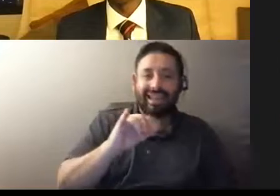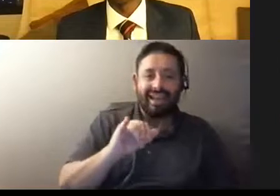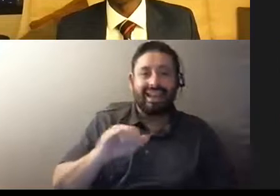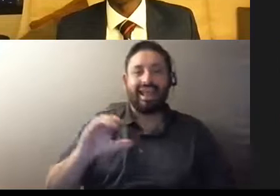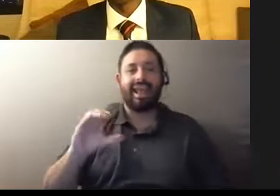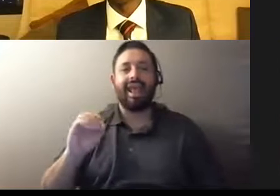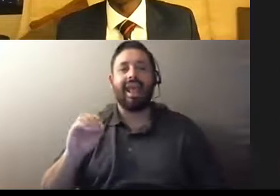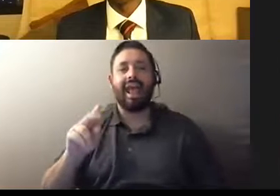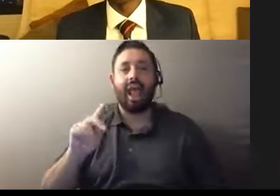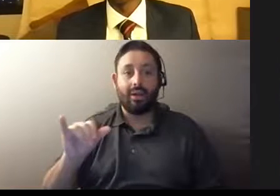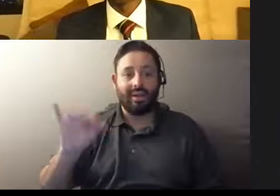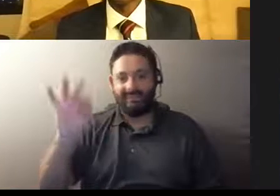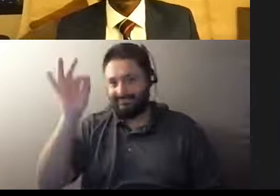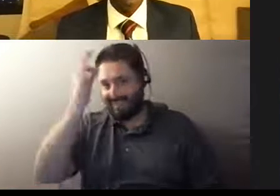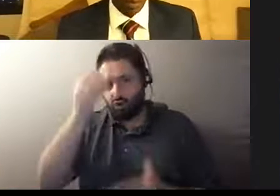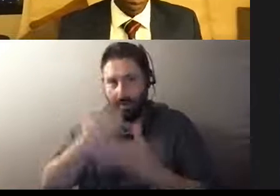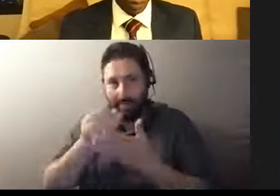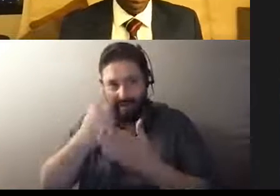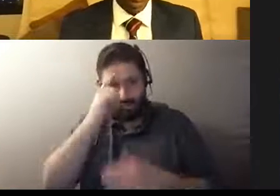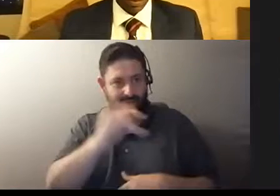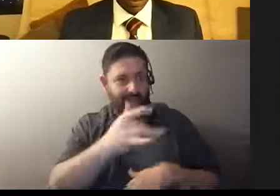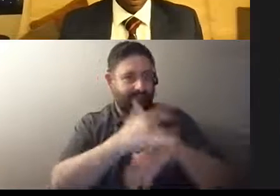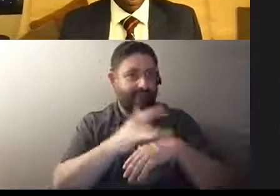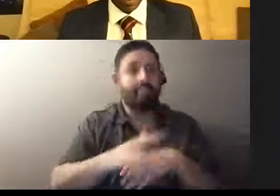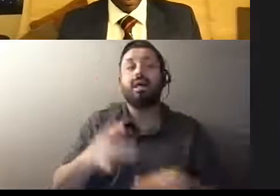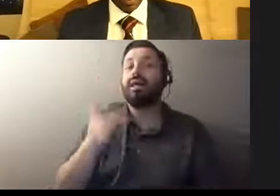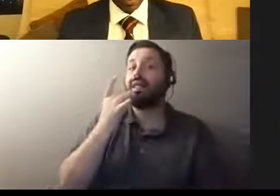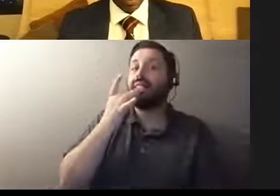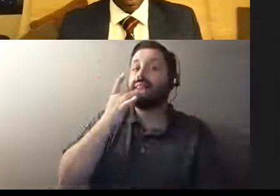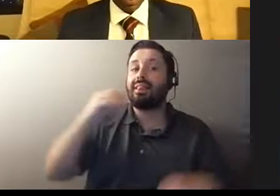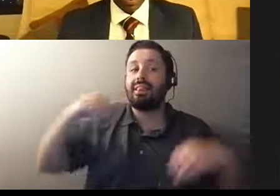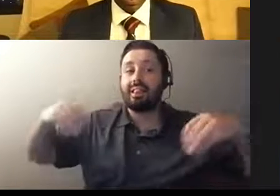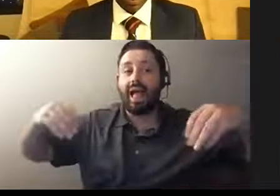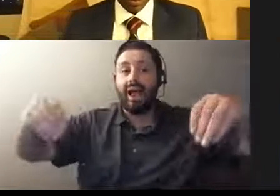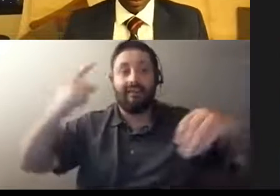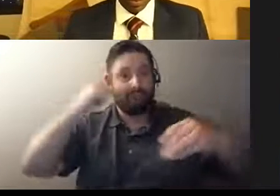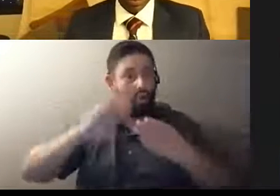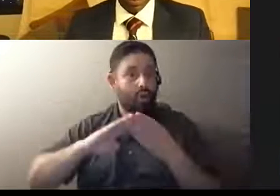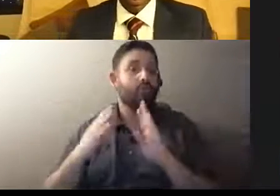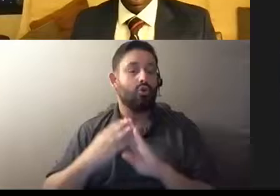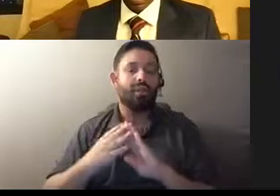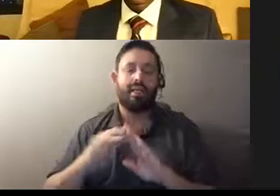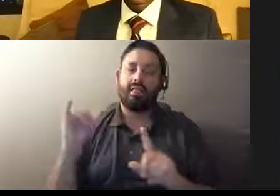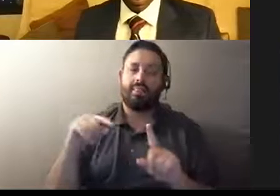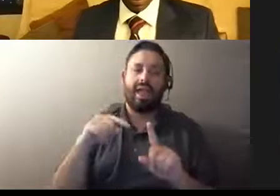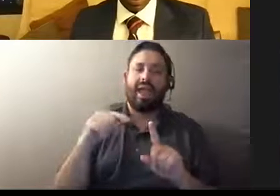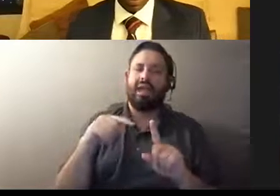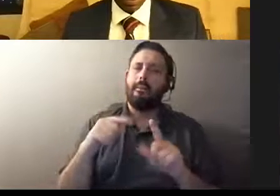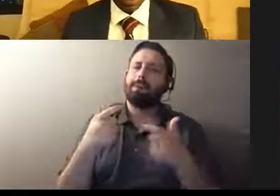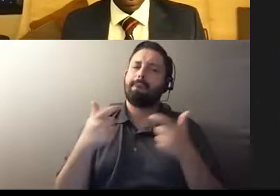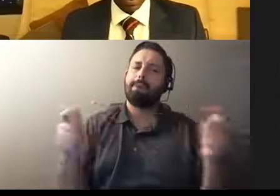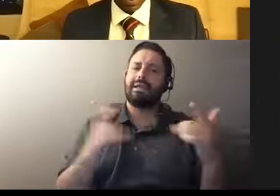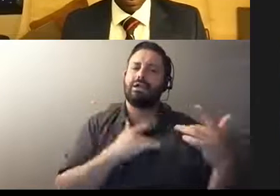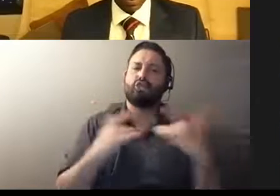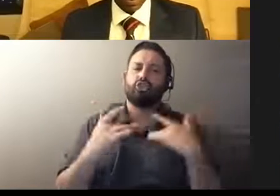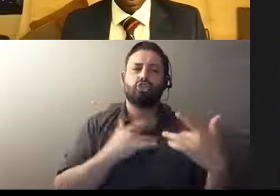that available. And then also in lighting the community, I think probably was that lady's major concern,